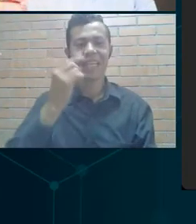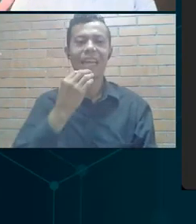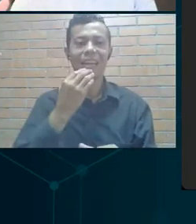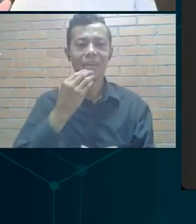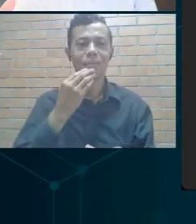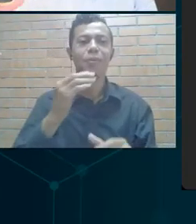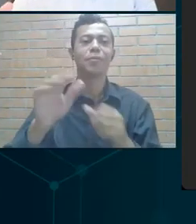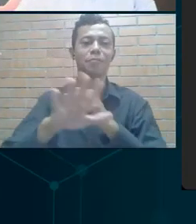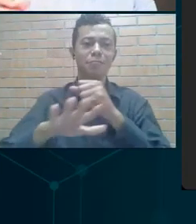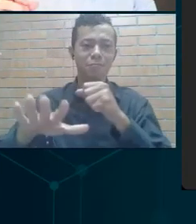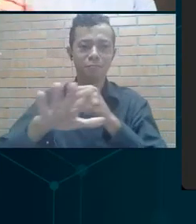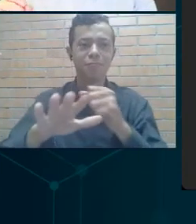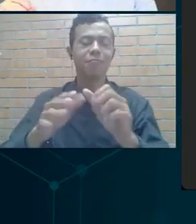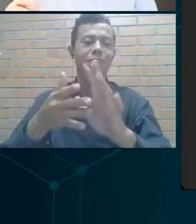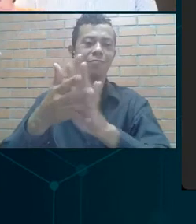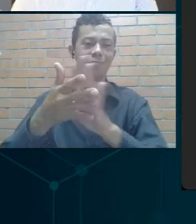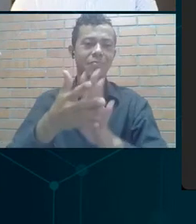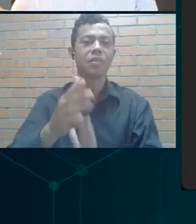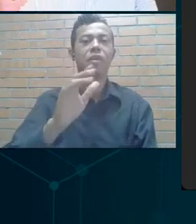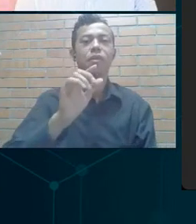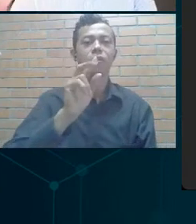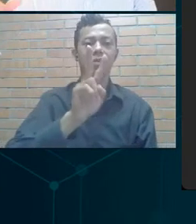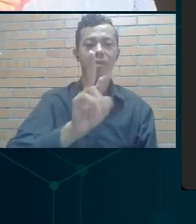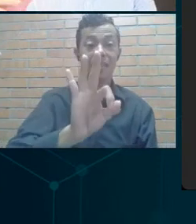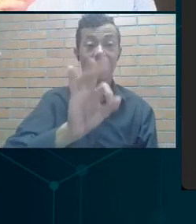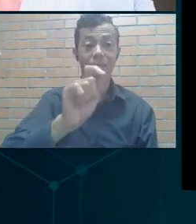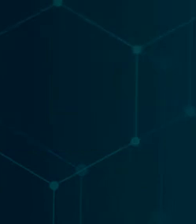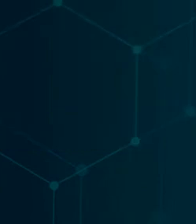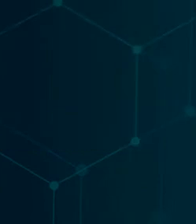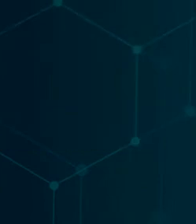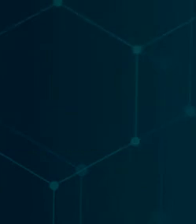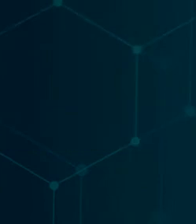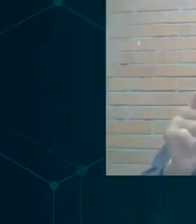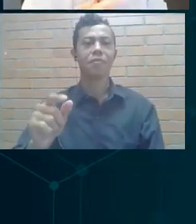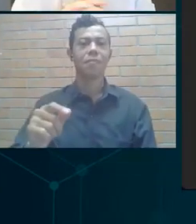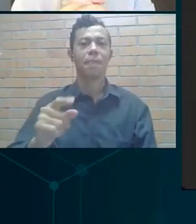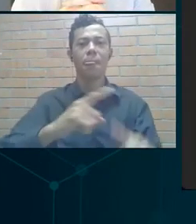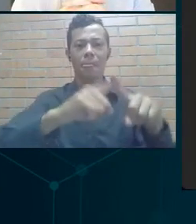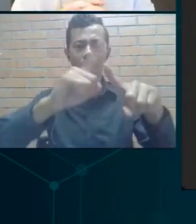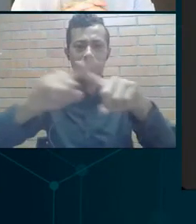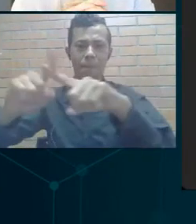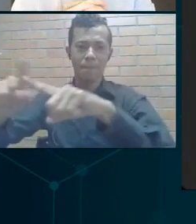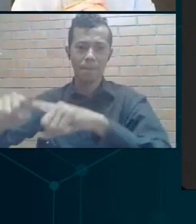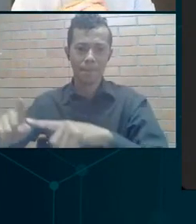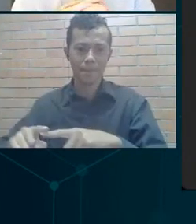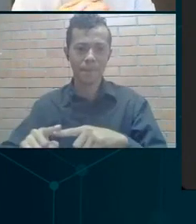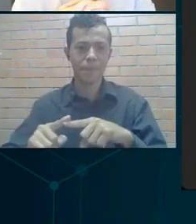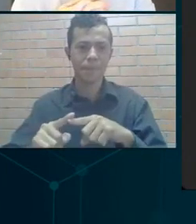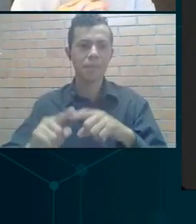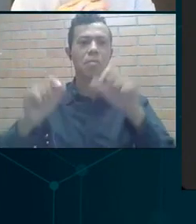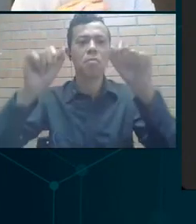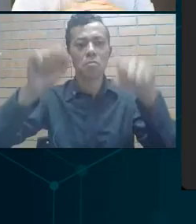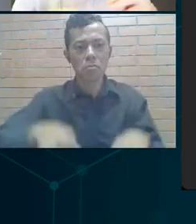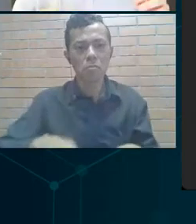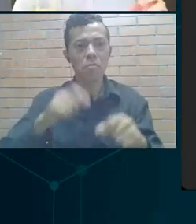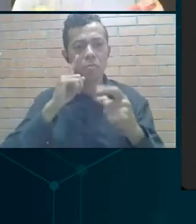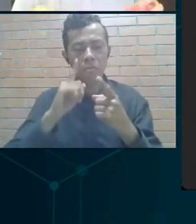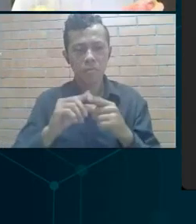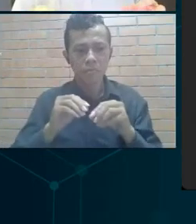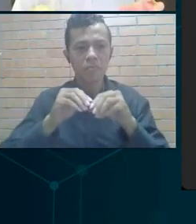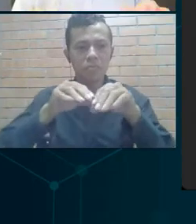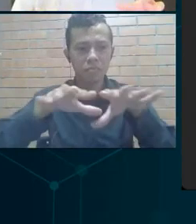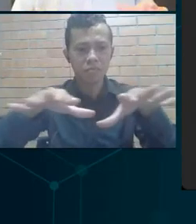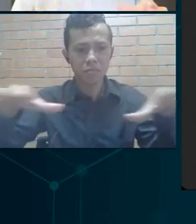the physical reach into the physical world. And the fourth one could be blockchain, and we'll say more about that later. Now, when it